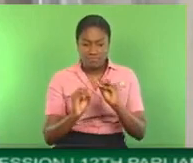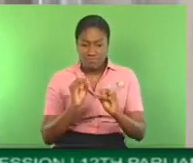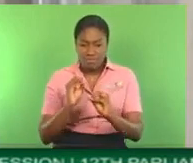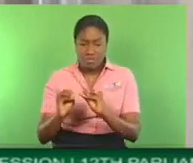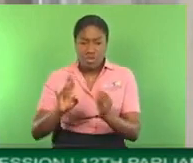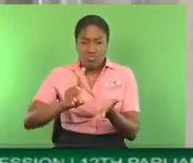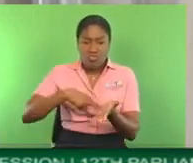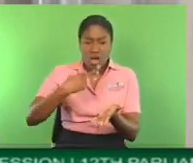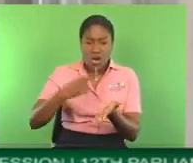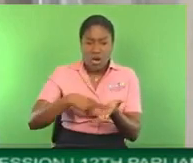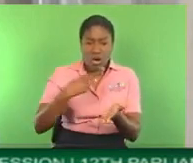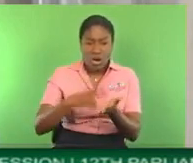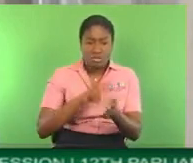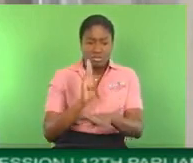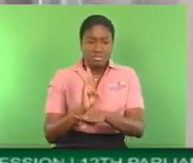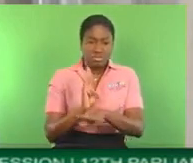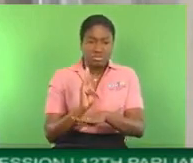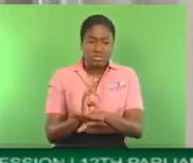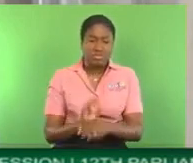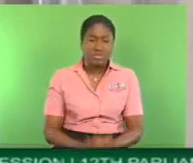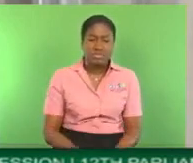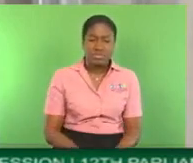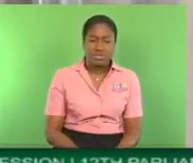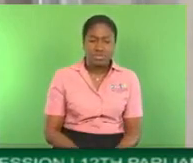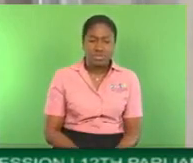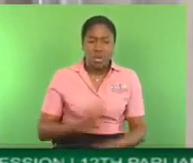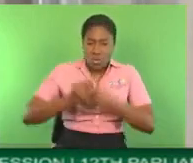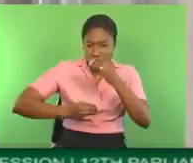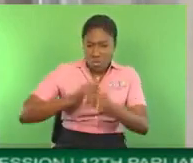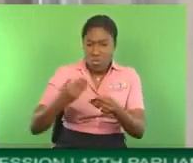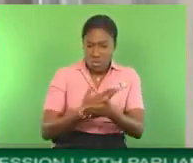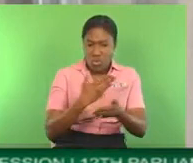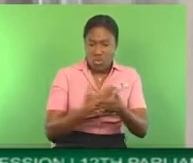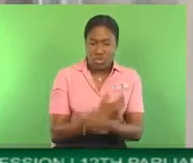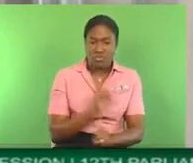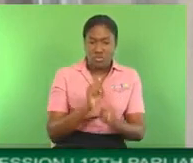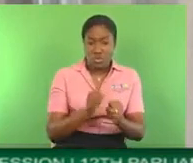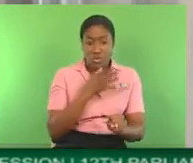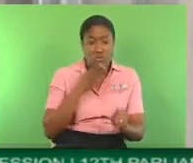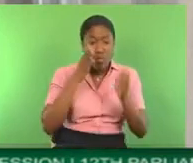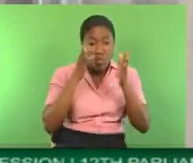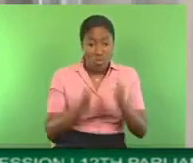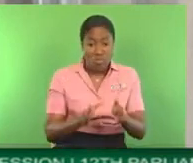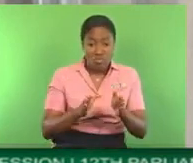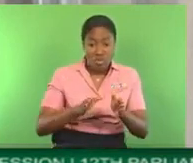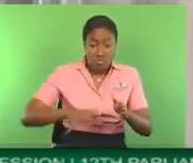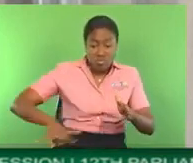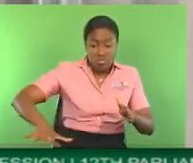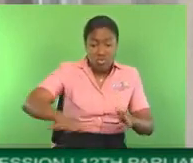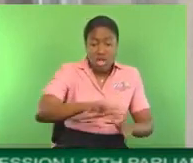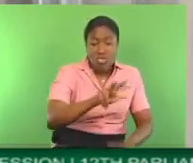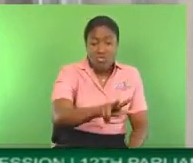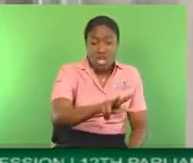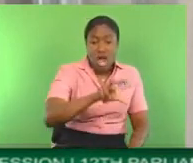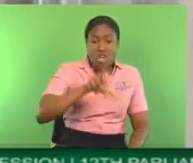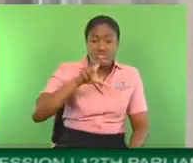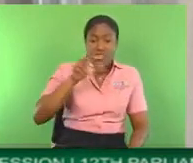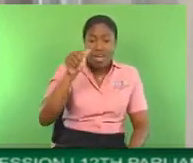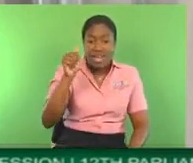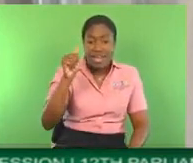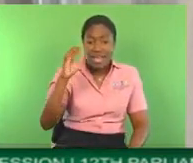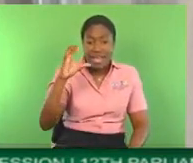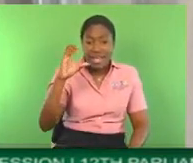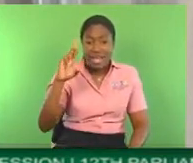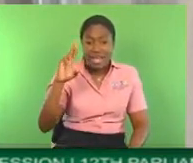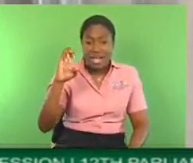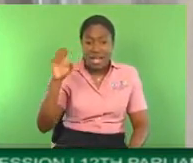Rice Industry. So, Mr. Farmer, he was doing 300 acres in the river swamp, and I